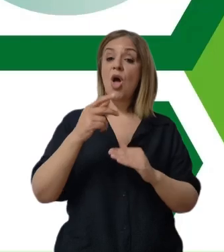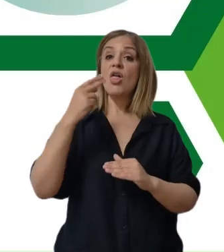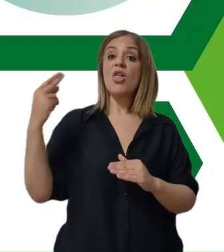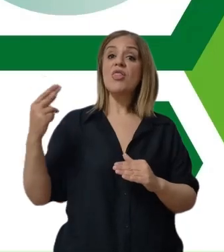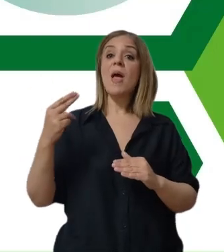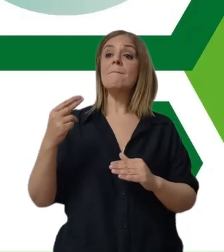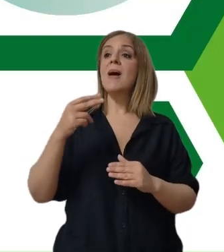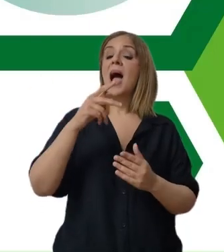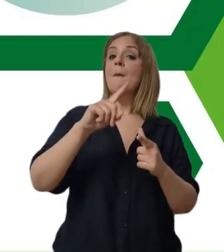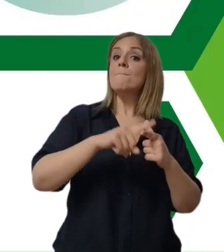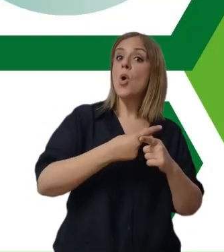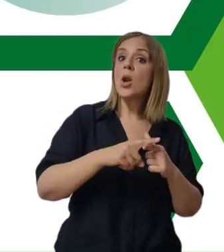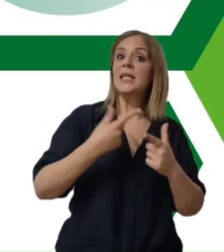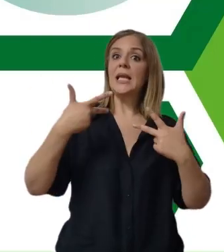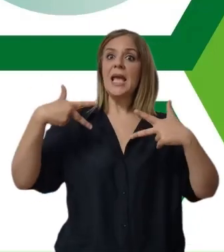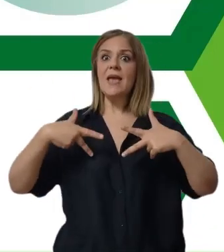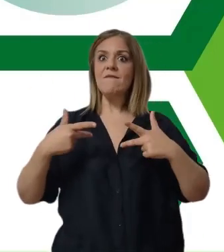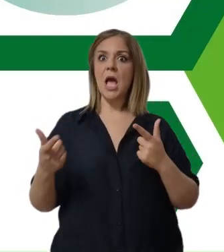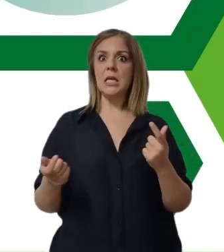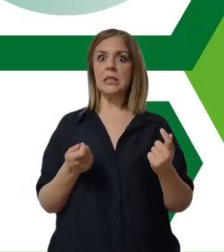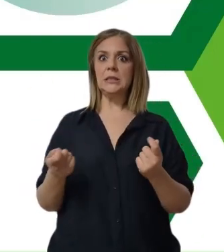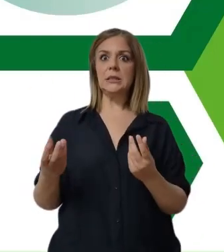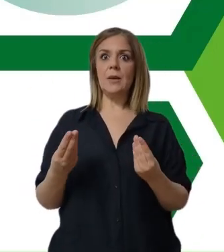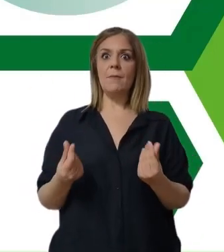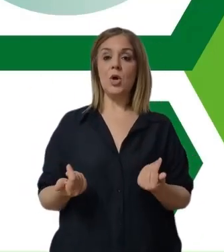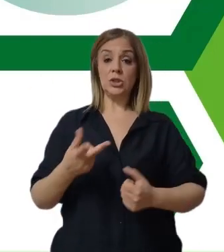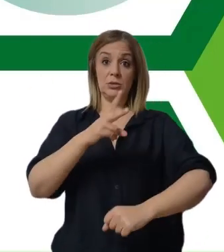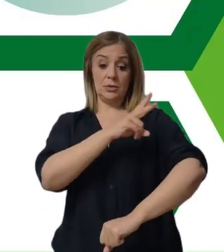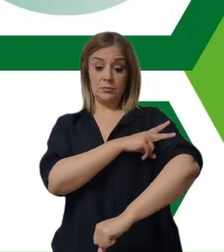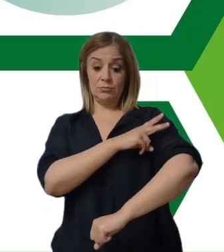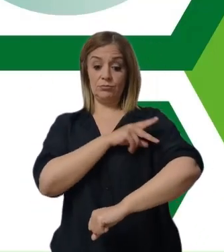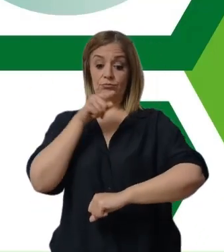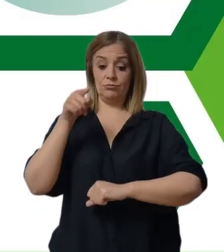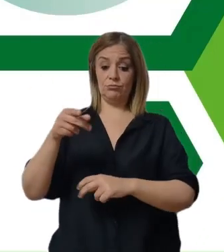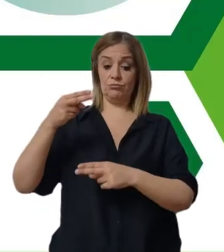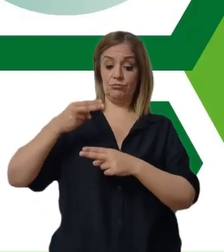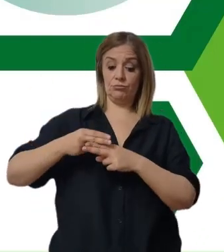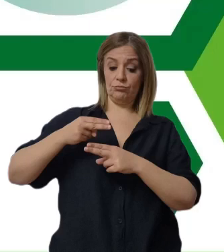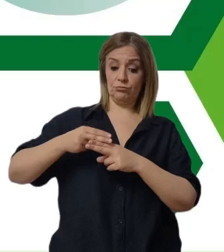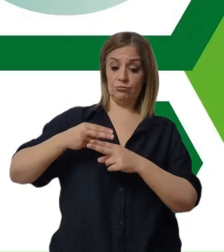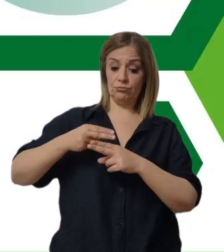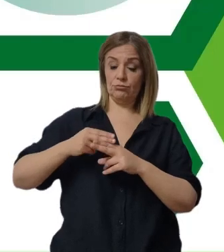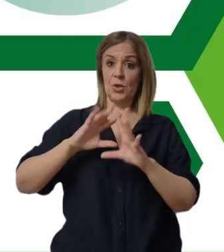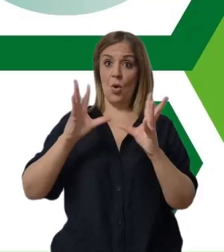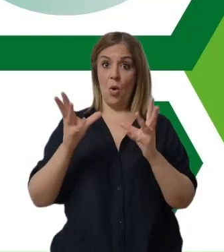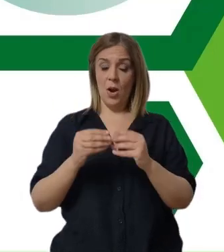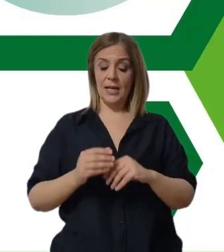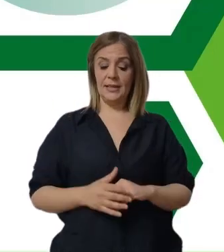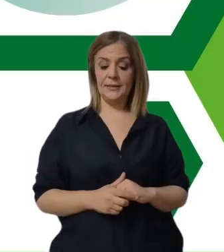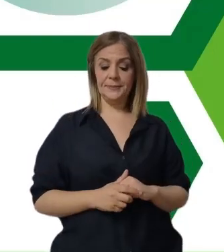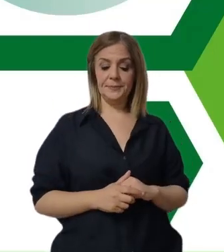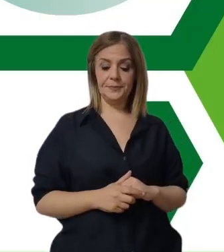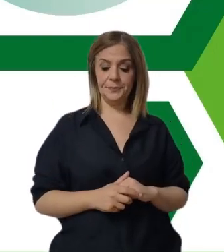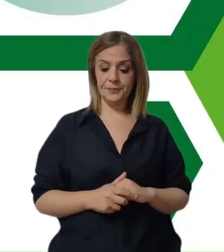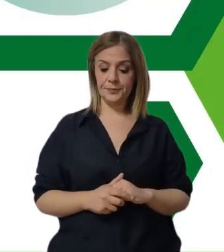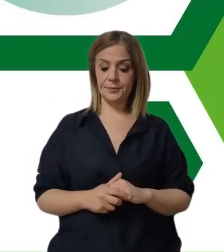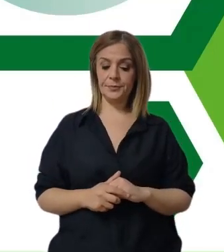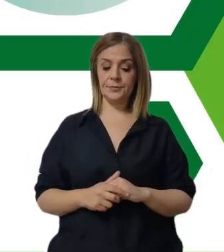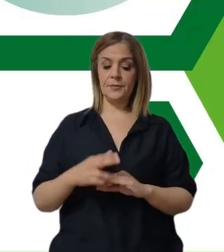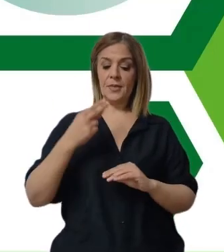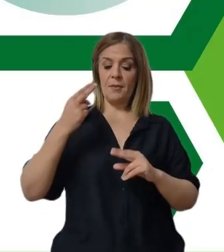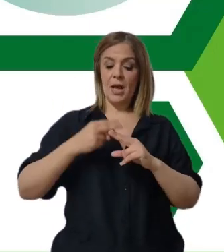governments. Governments and policymakers play a critical role in protecting the environment, supporting sustainable